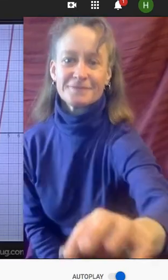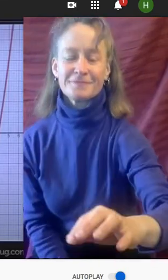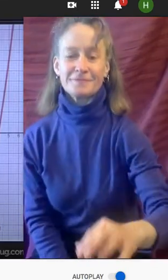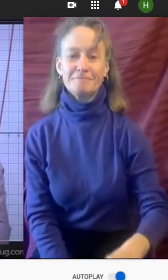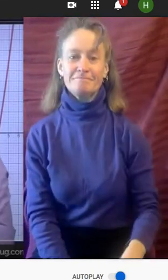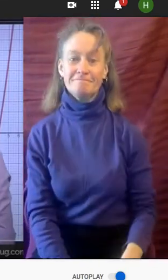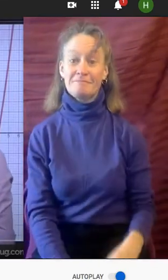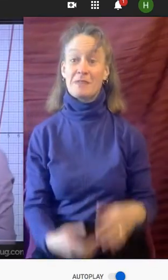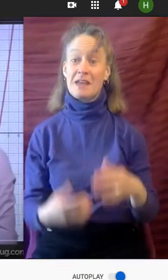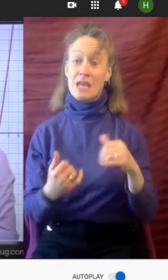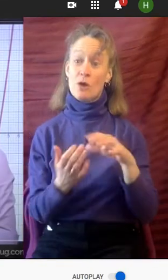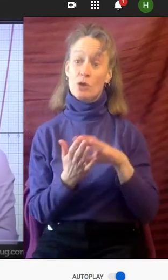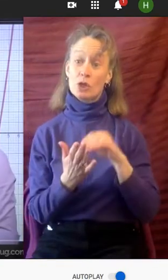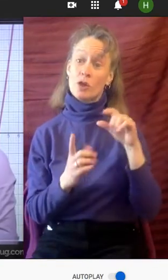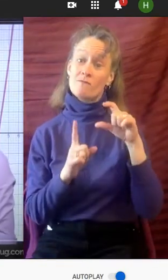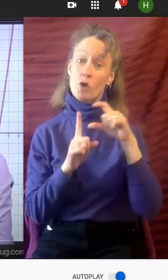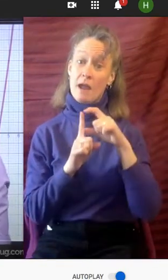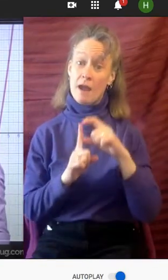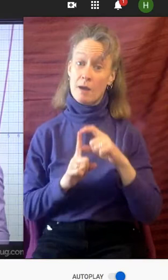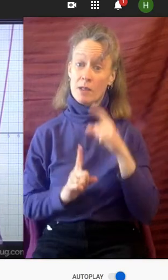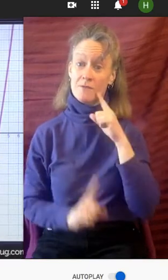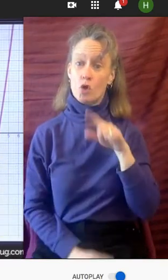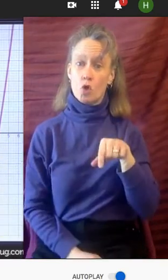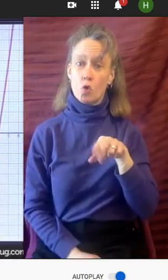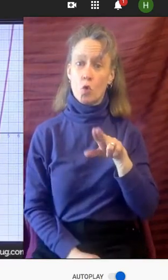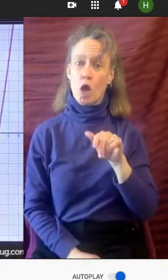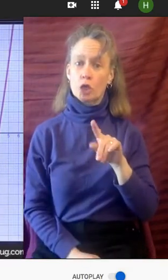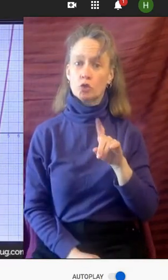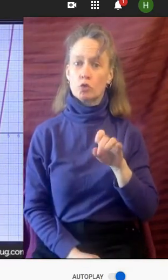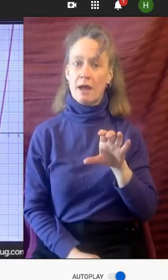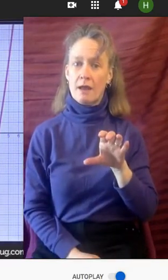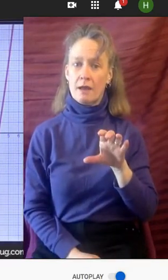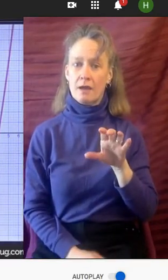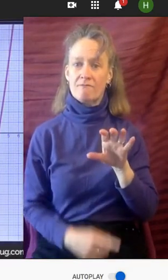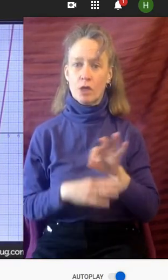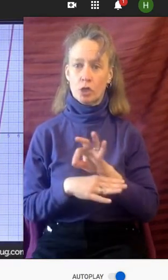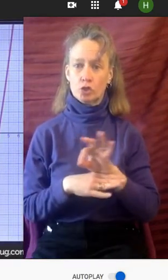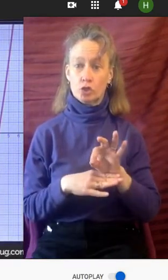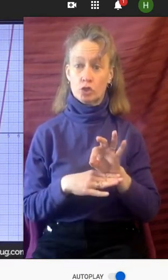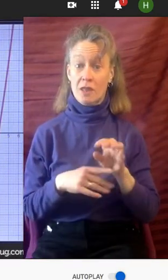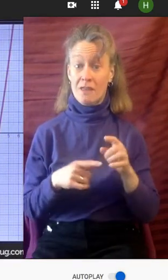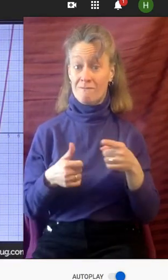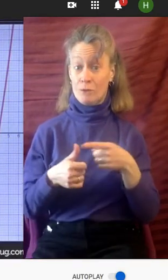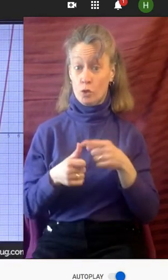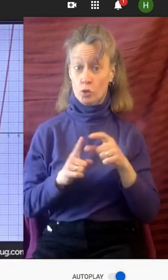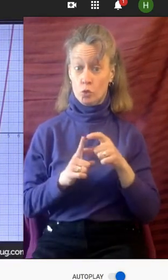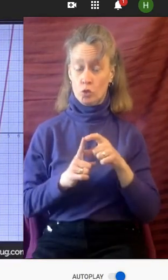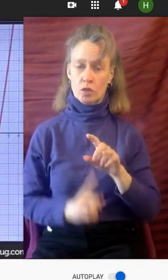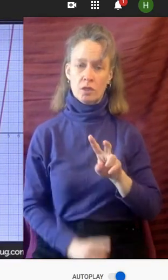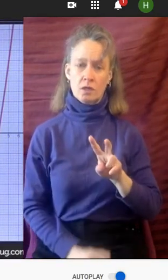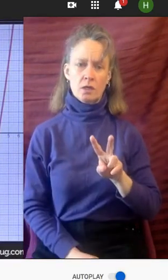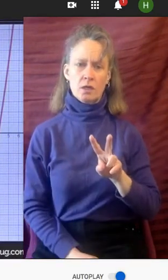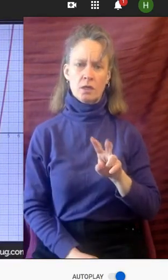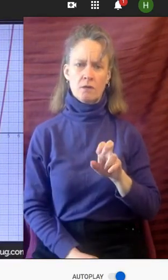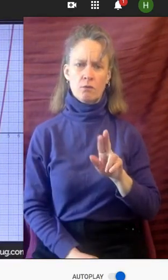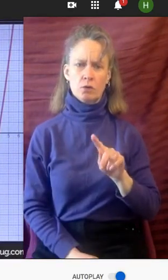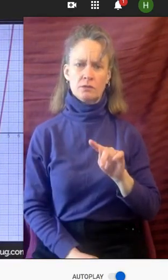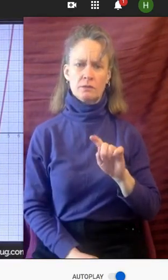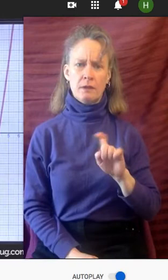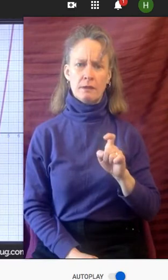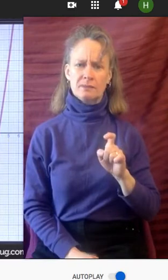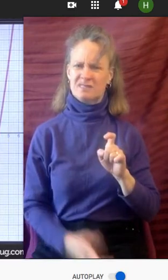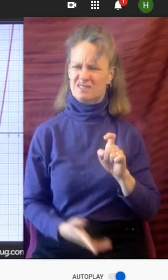Let's learn some vocabularies for quadratic functions. First, vertex. What is the vertex of a quadratic